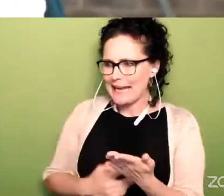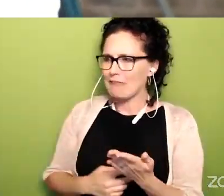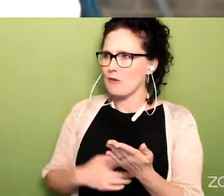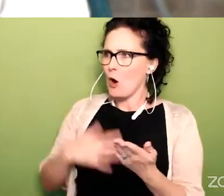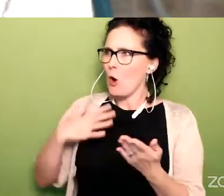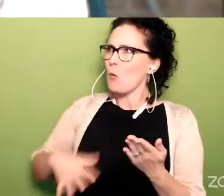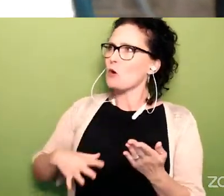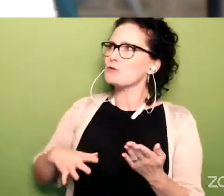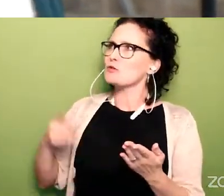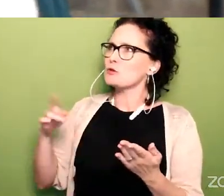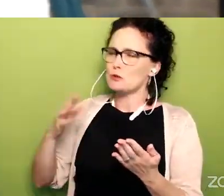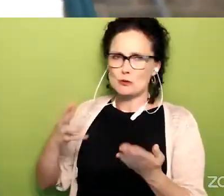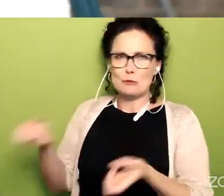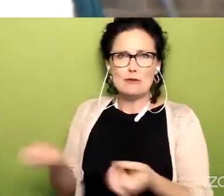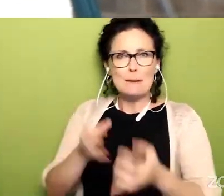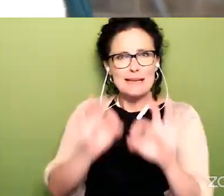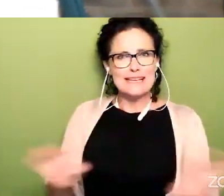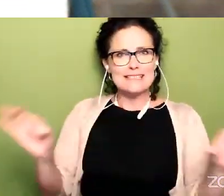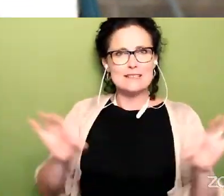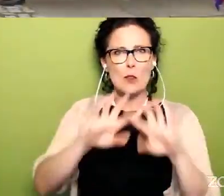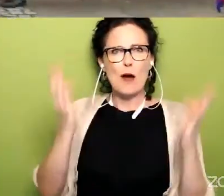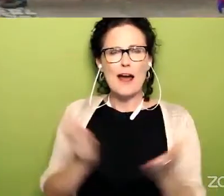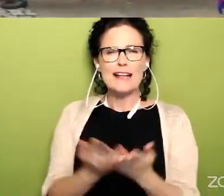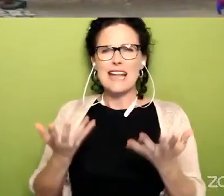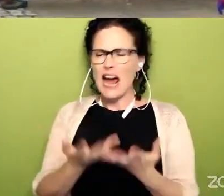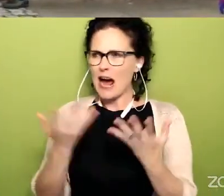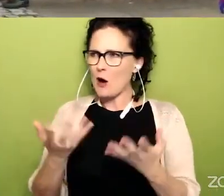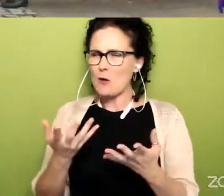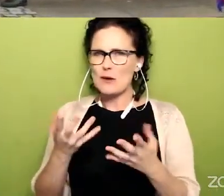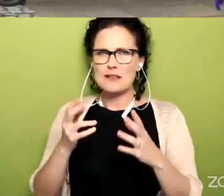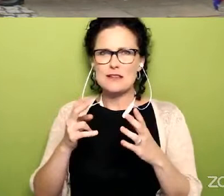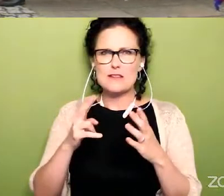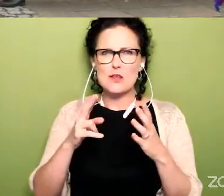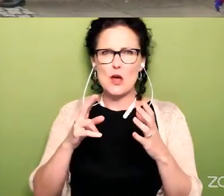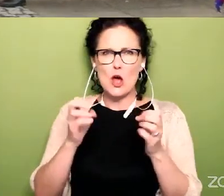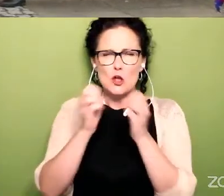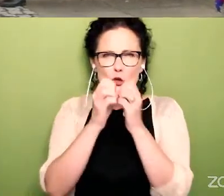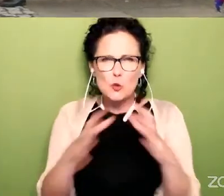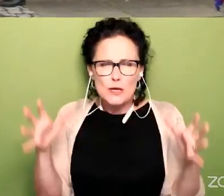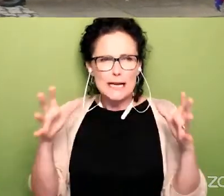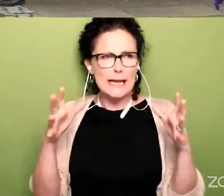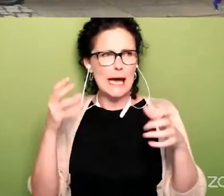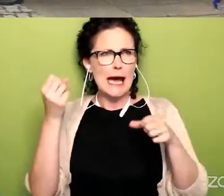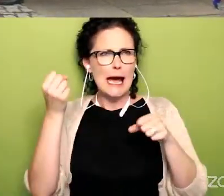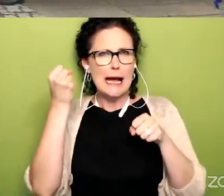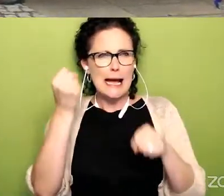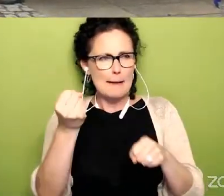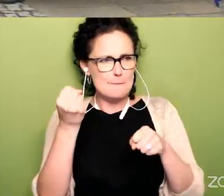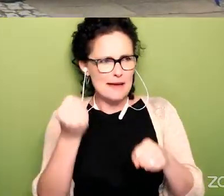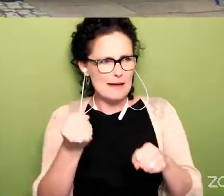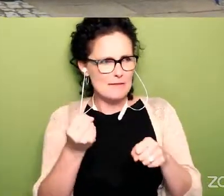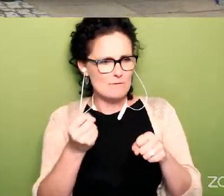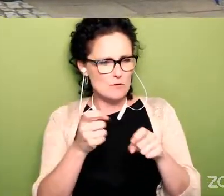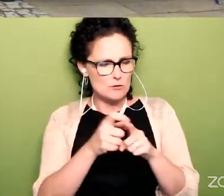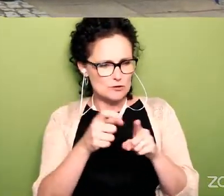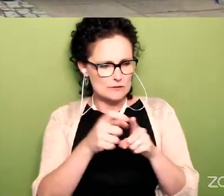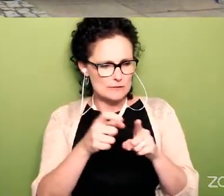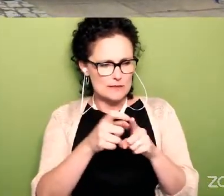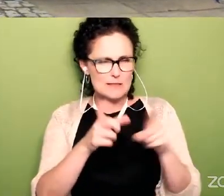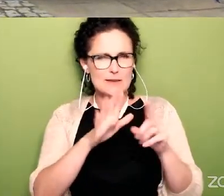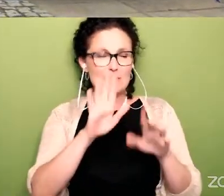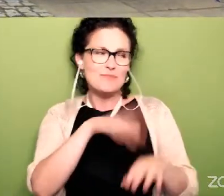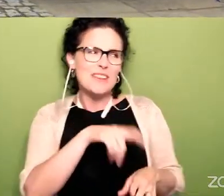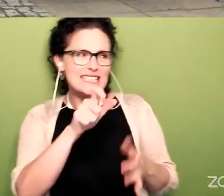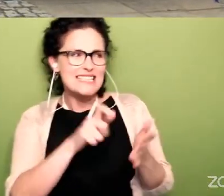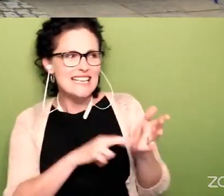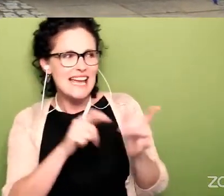can you believe they gave me the whole dinner, Vicky? They believe in God. They are kind people, Bulbear. And they think they know your